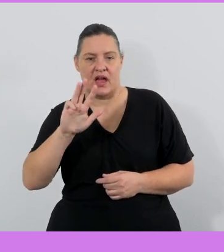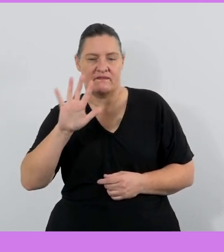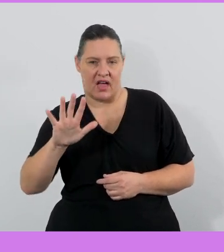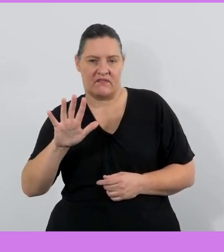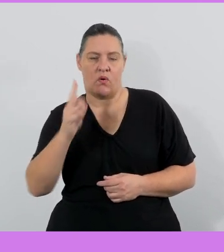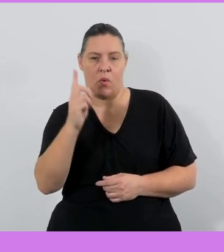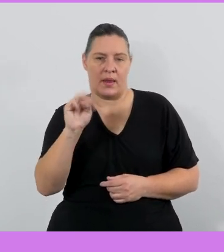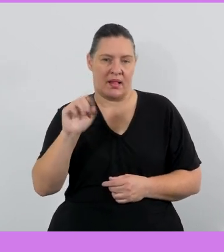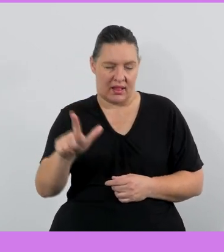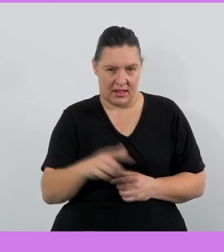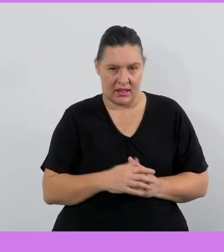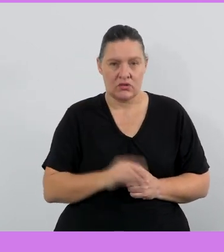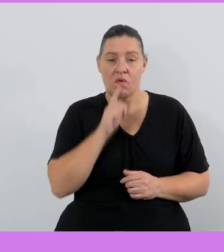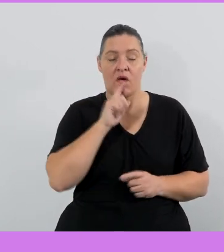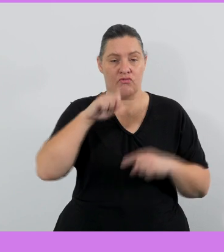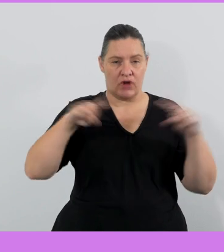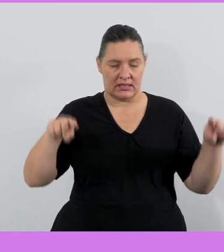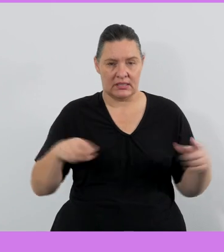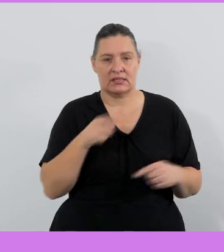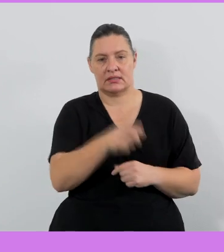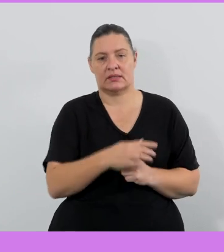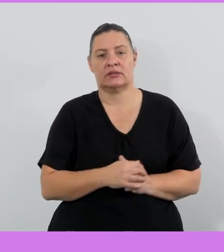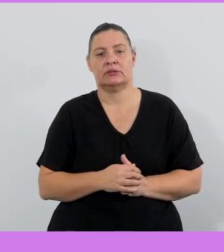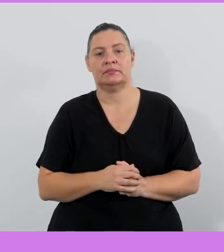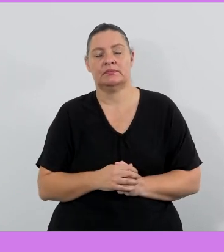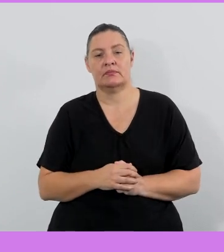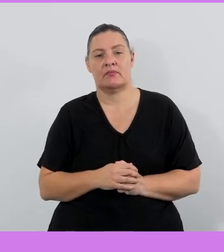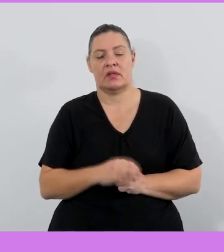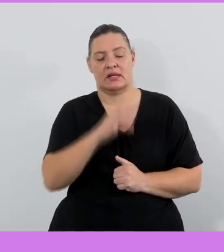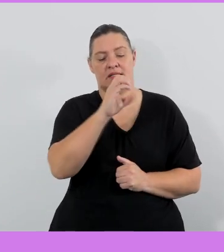0.04595 per milliliter. So I take this rate, therefore